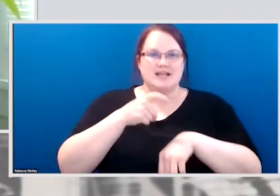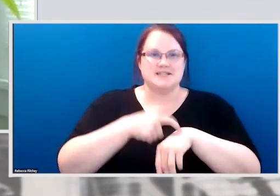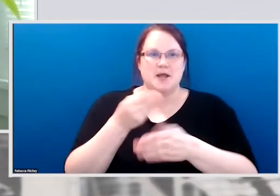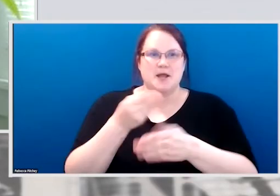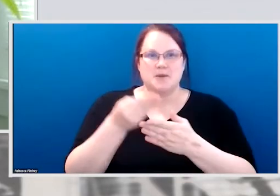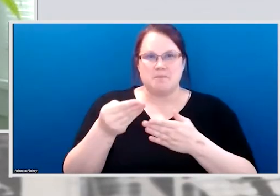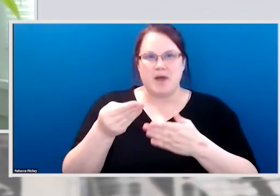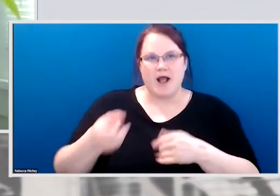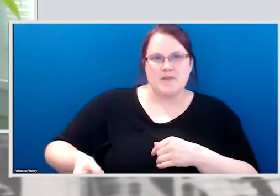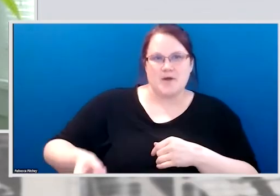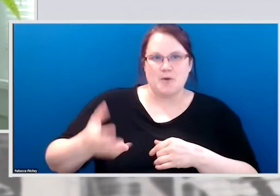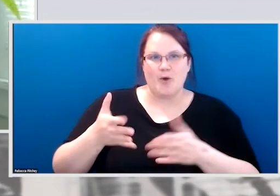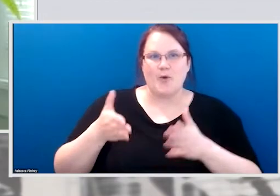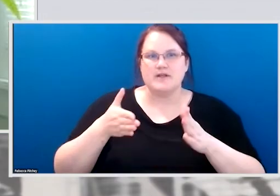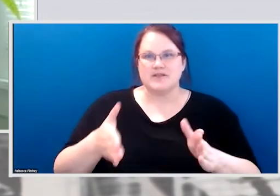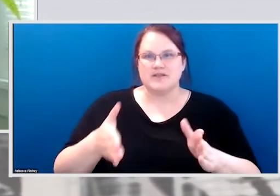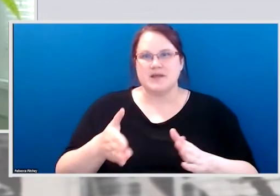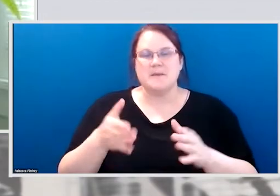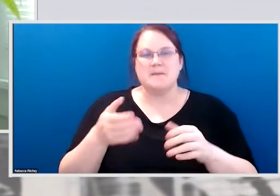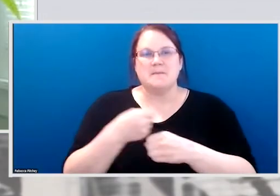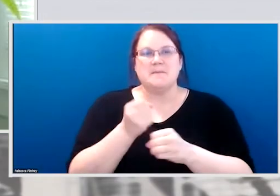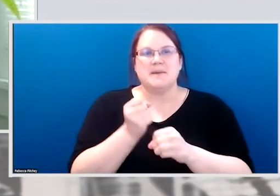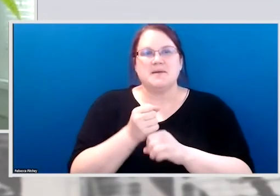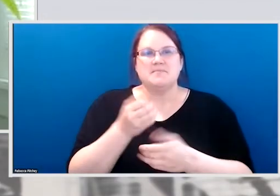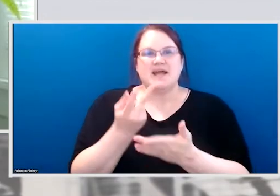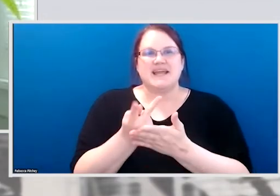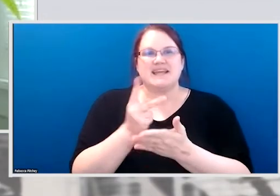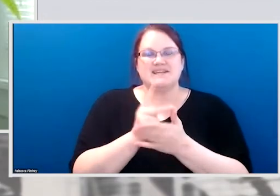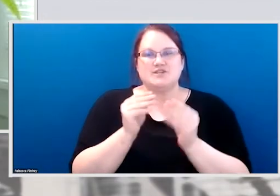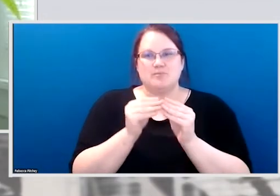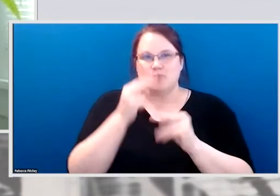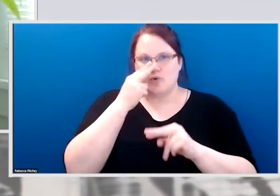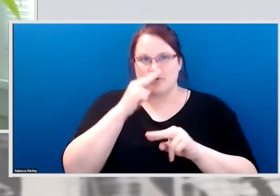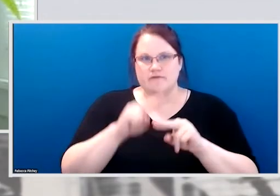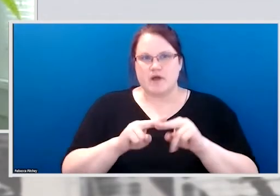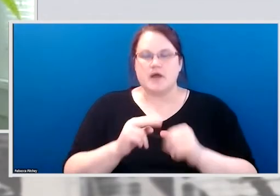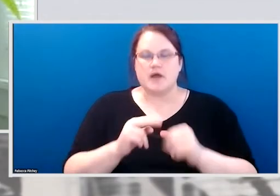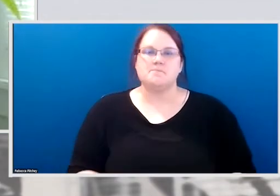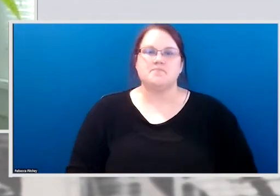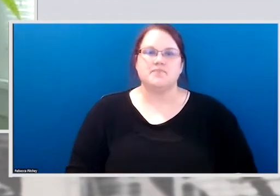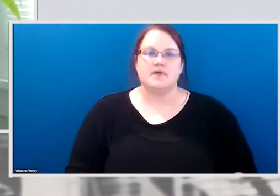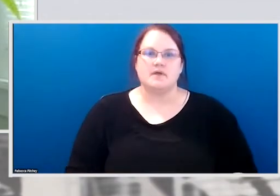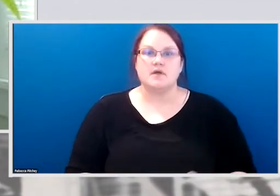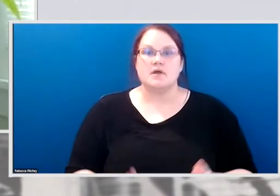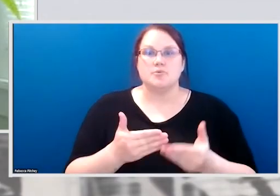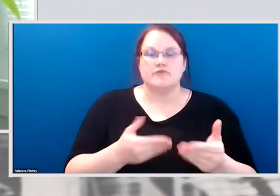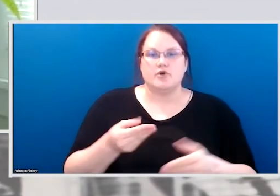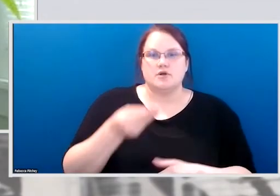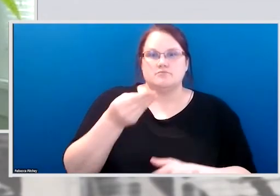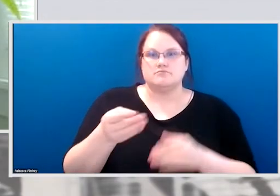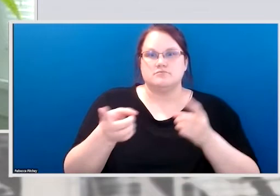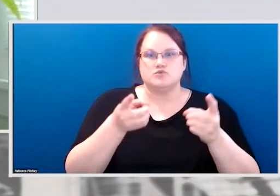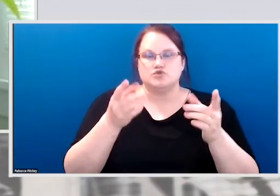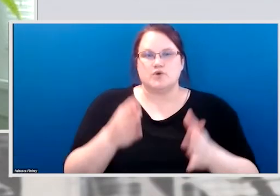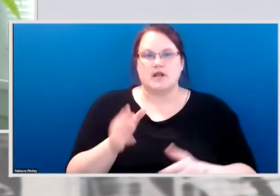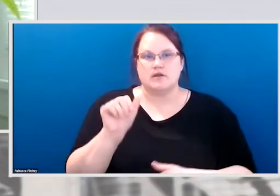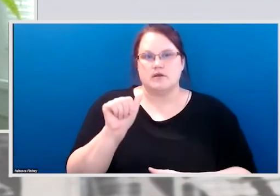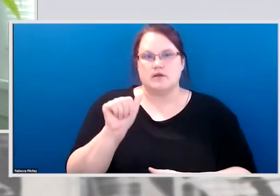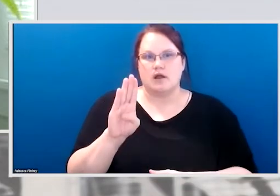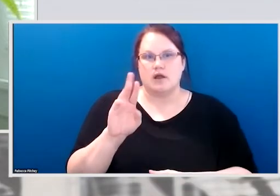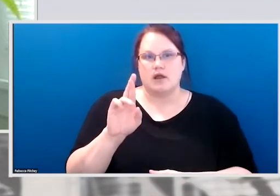lanes. Would have made my kitchen a lot more fun. Before we pass to Director Abrams,